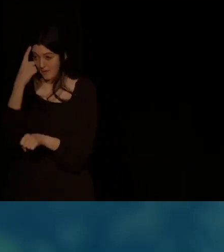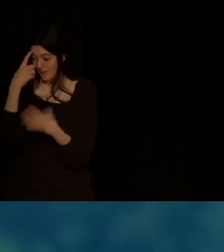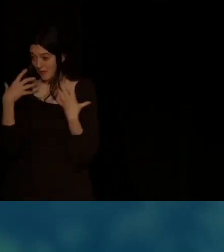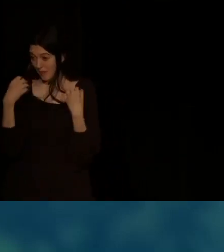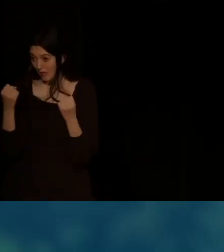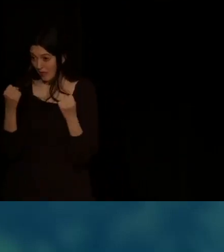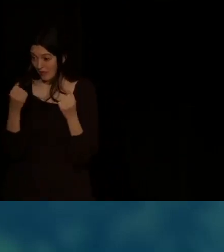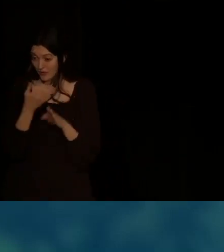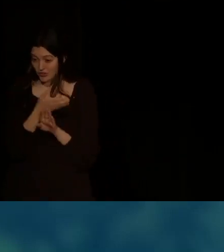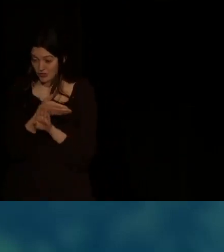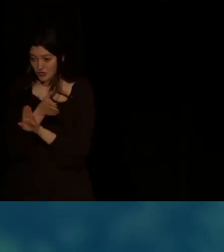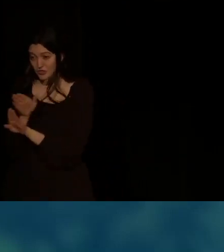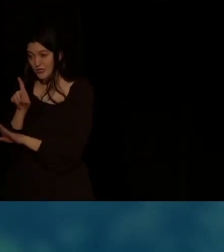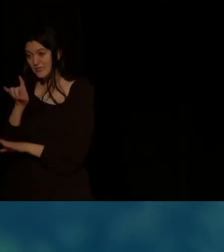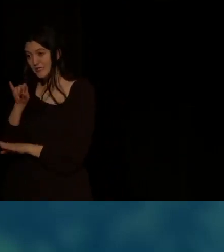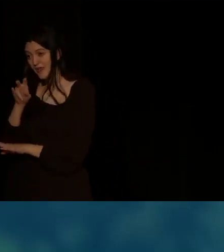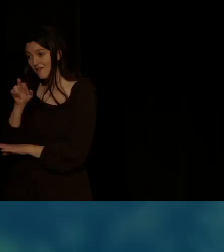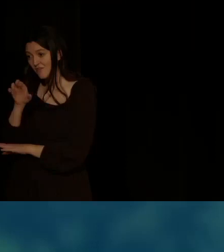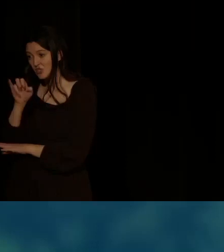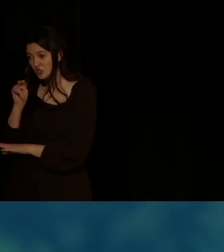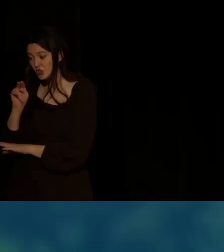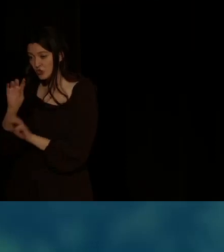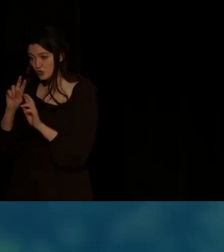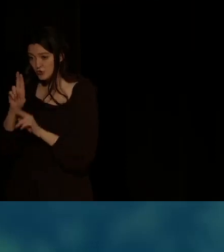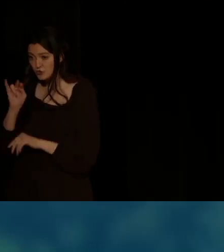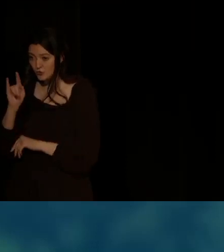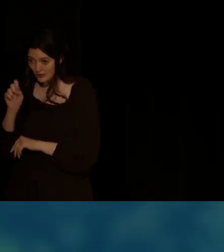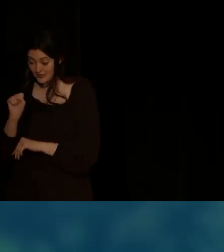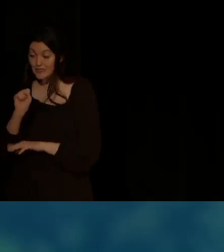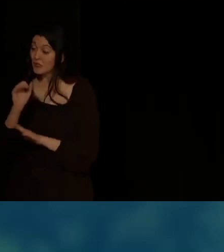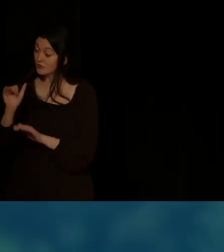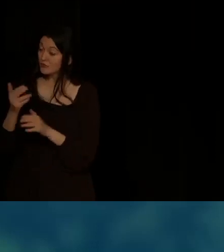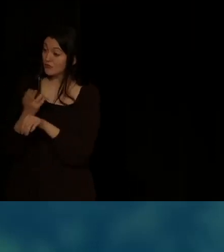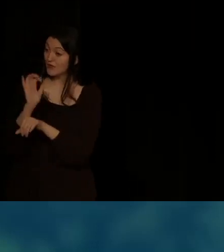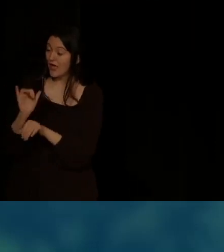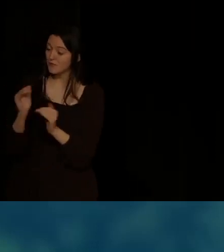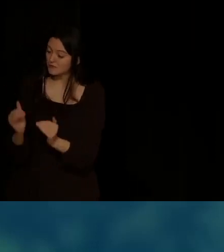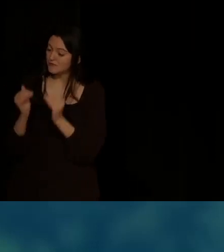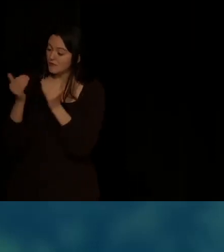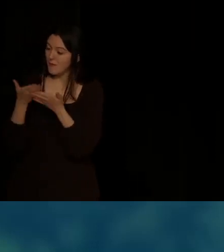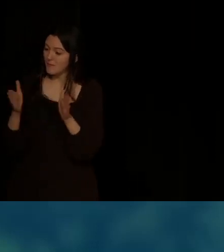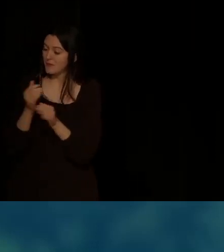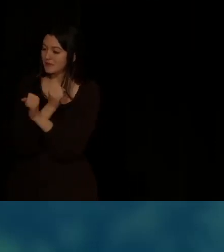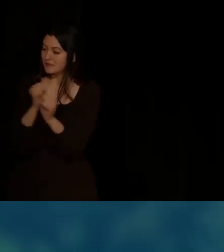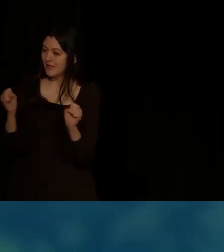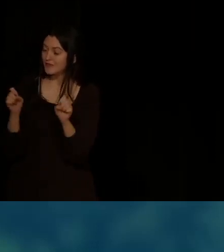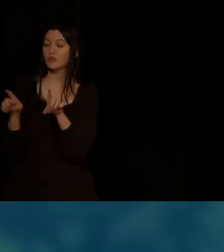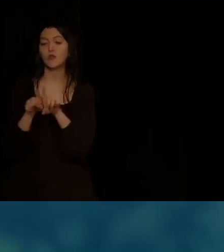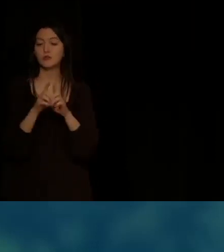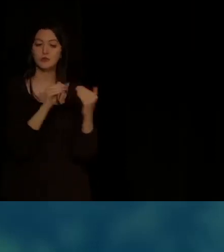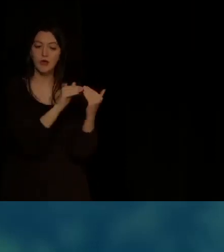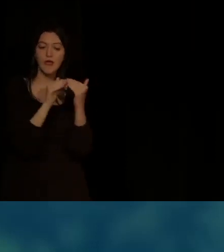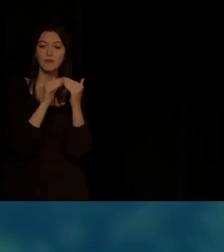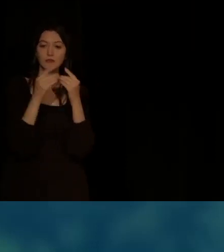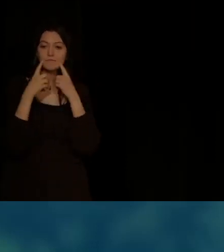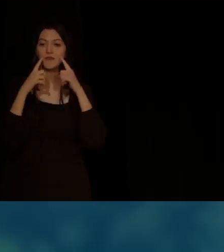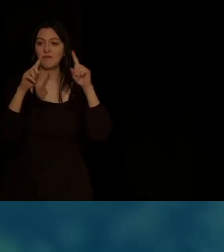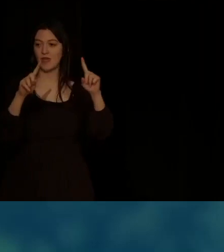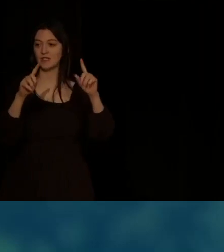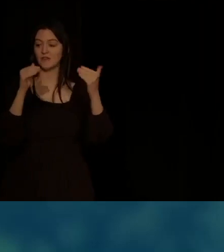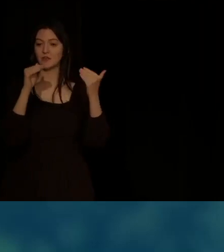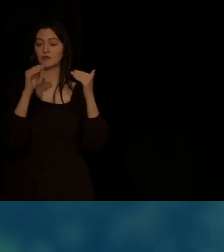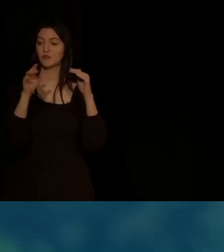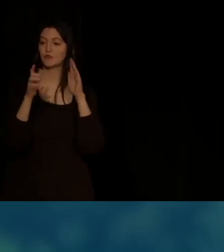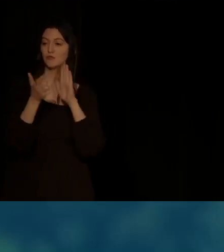unit. The establishment of this unit can lead to enhanced public safety and a more equitable and effective criminal